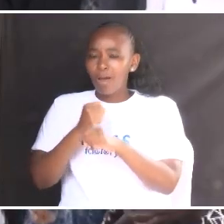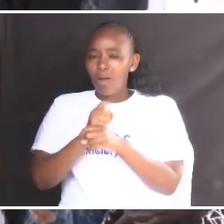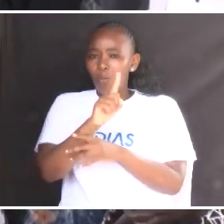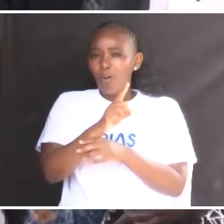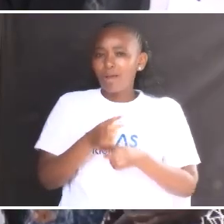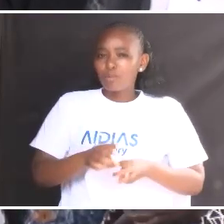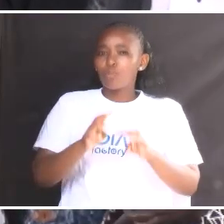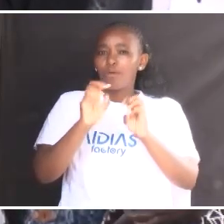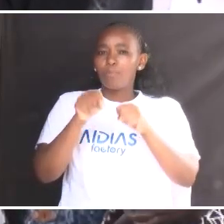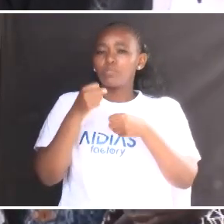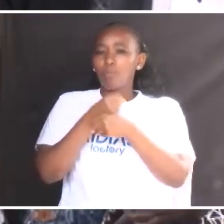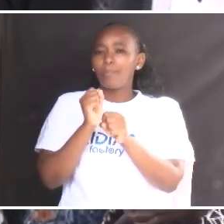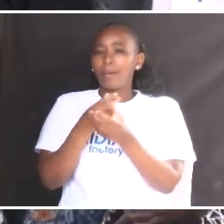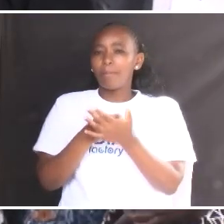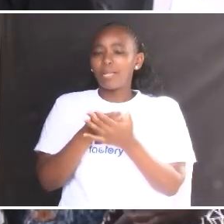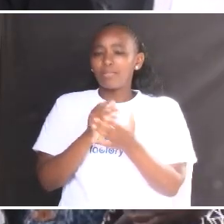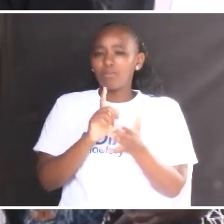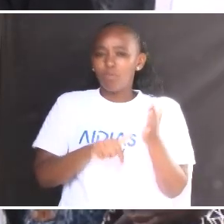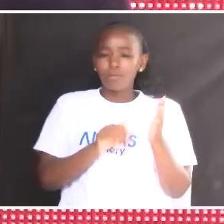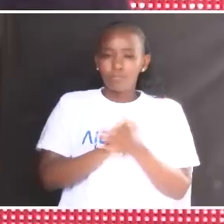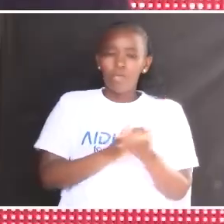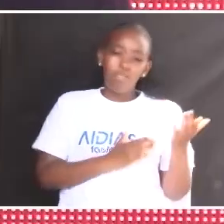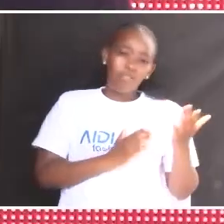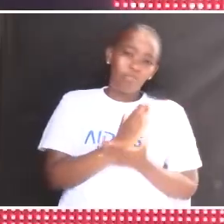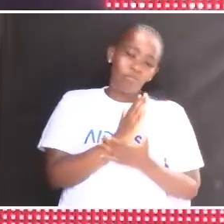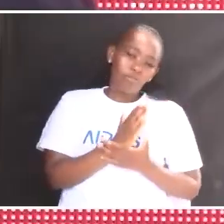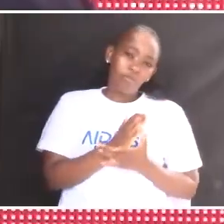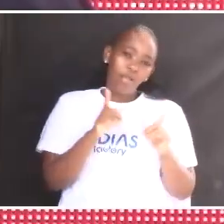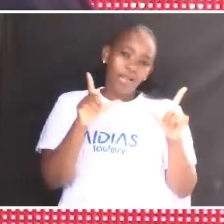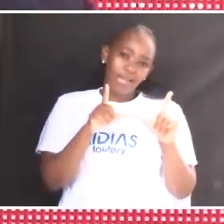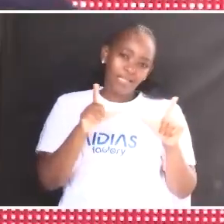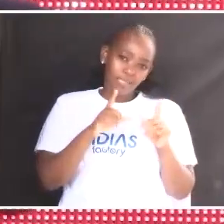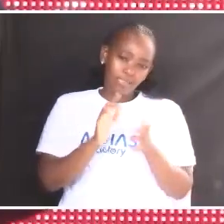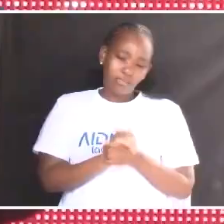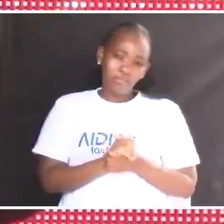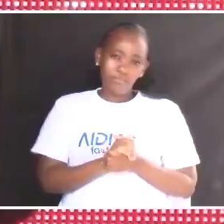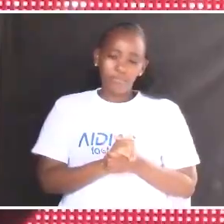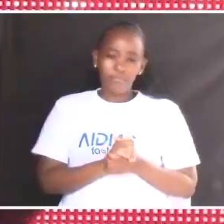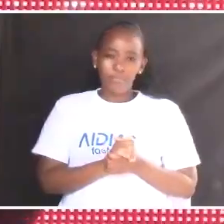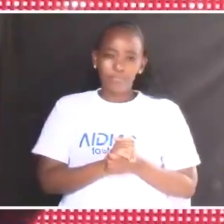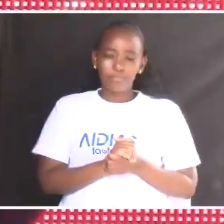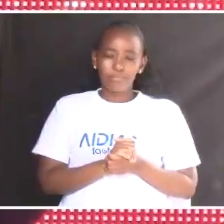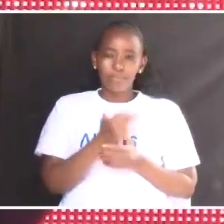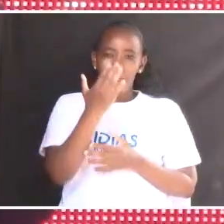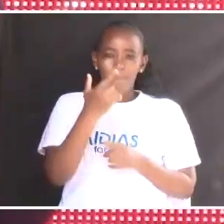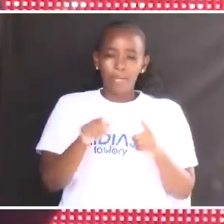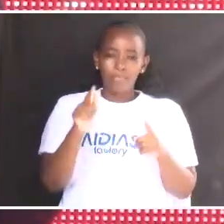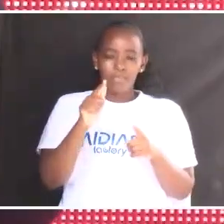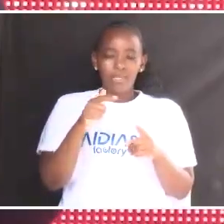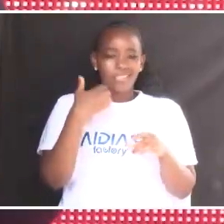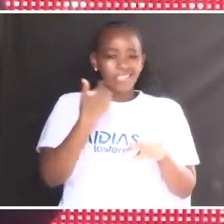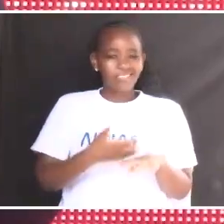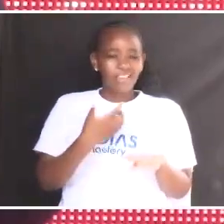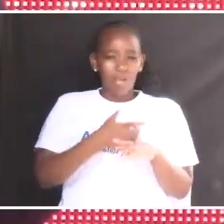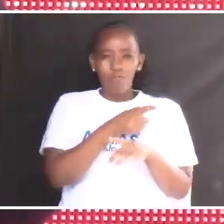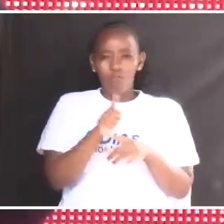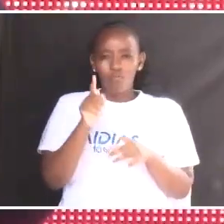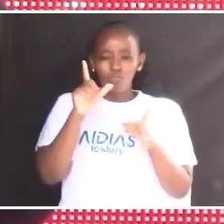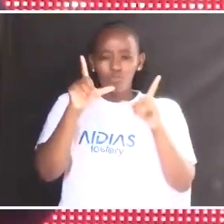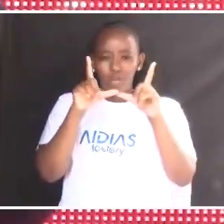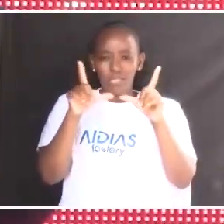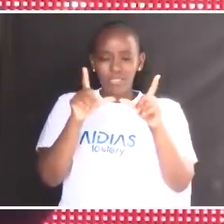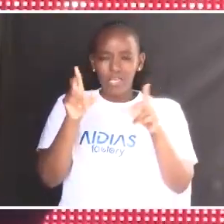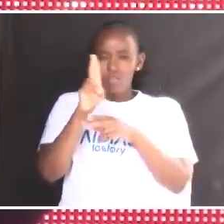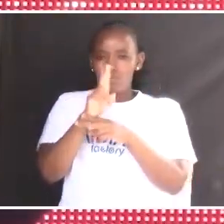of the ways you can make money is through licensing, but it is very difficult for you to license